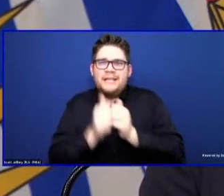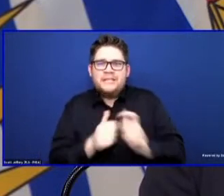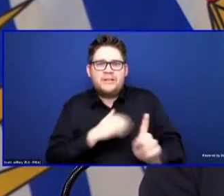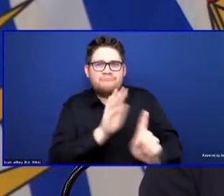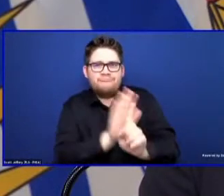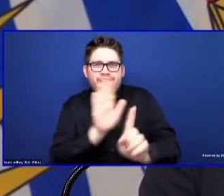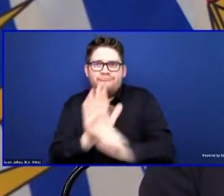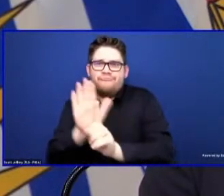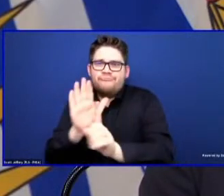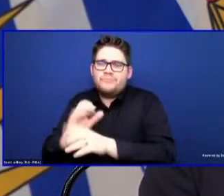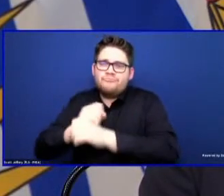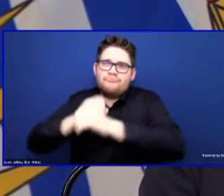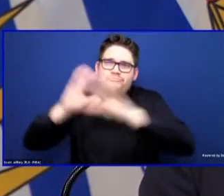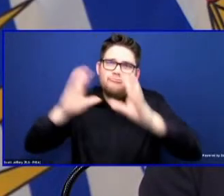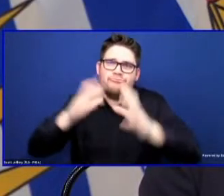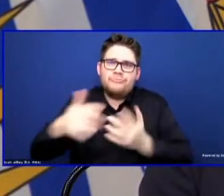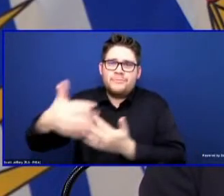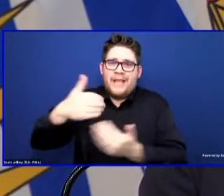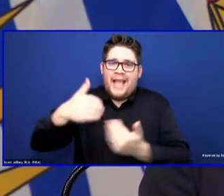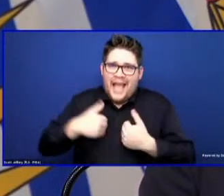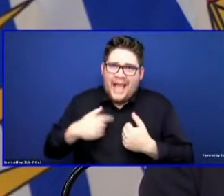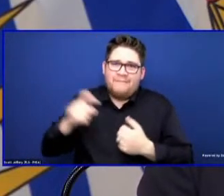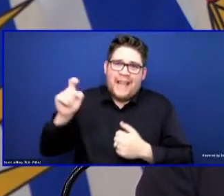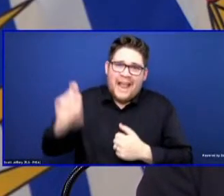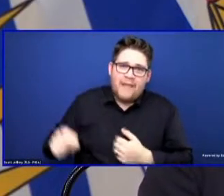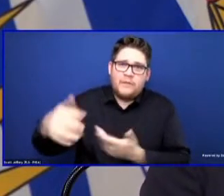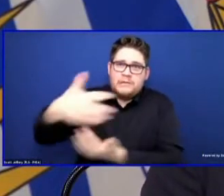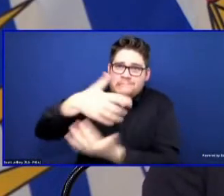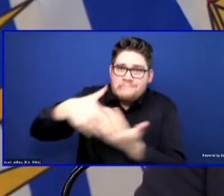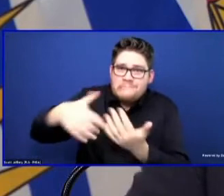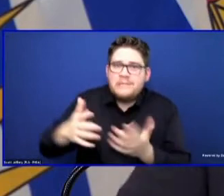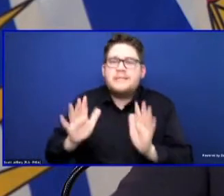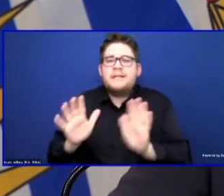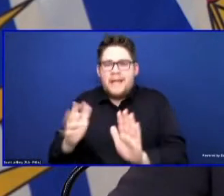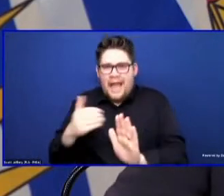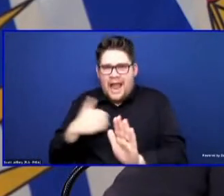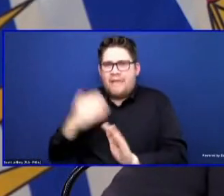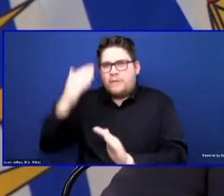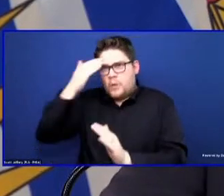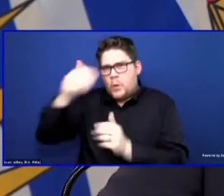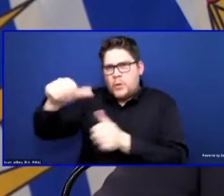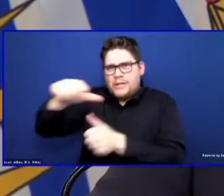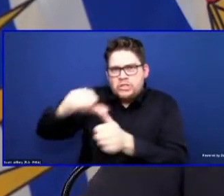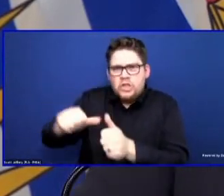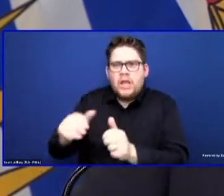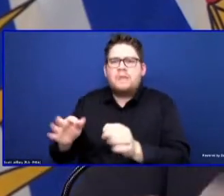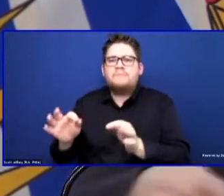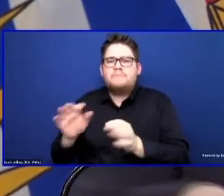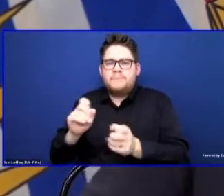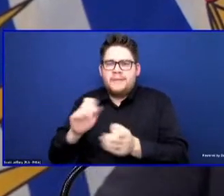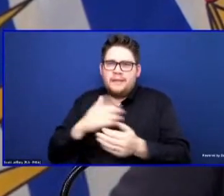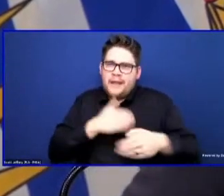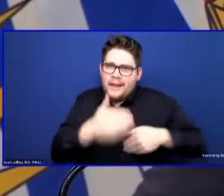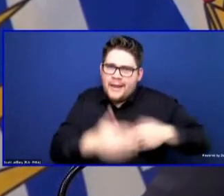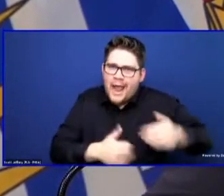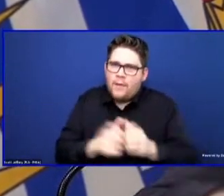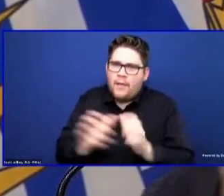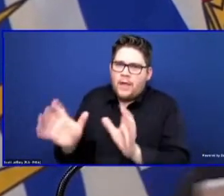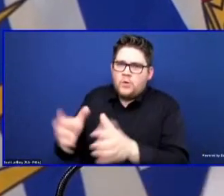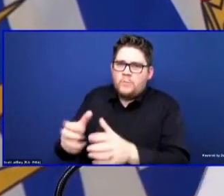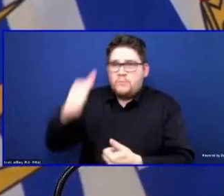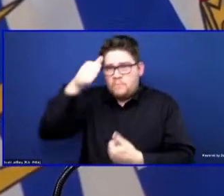know what we need to do today, and we will get through this storm together. Thank you.